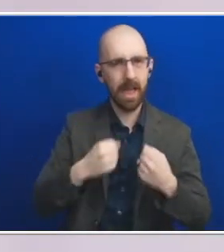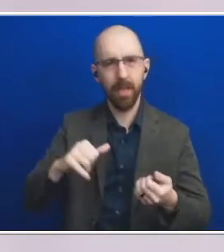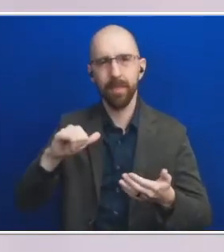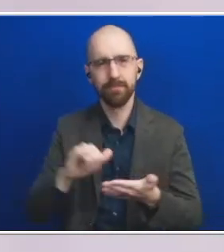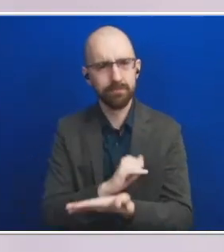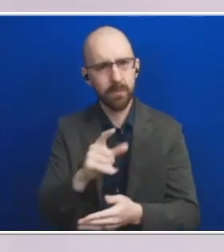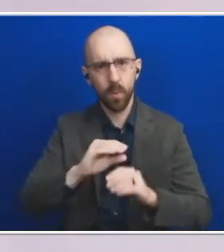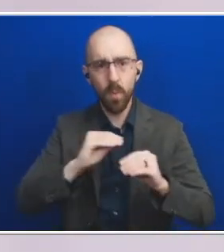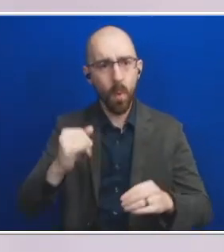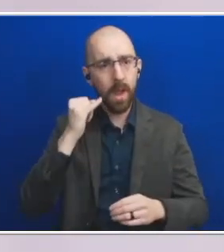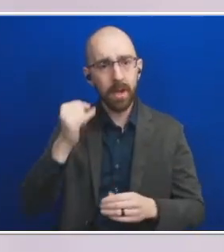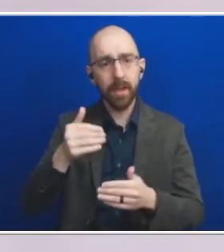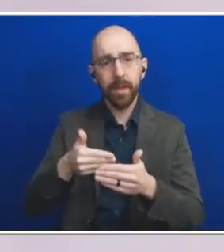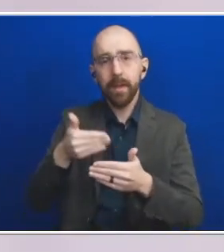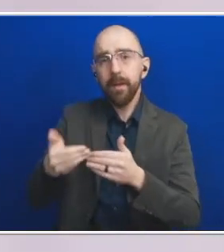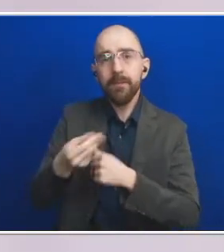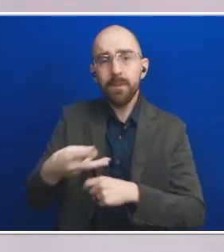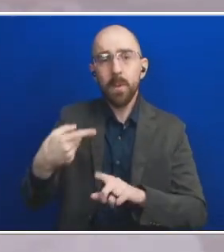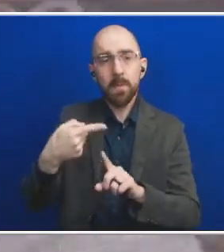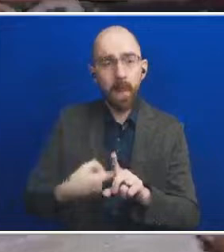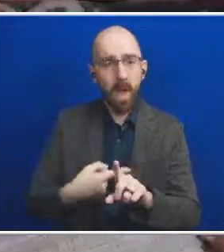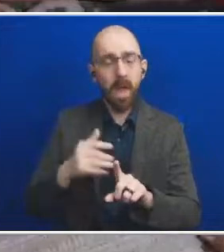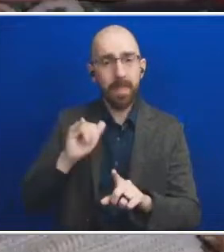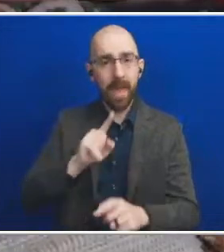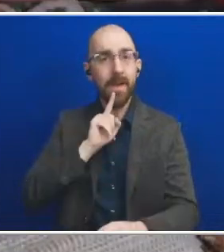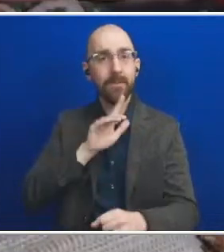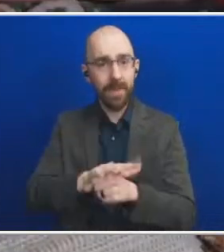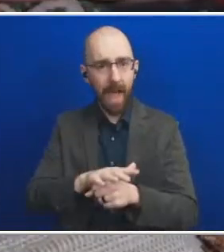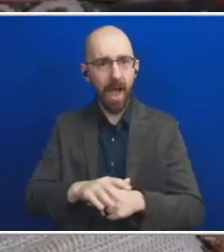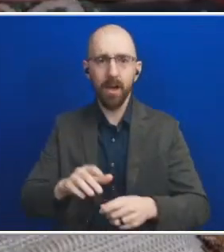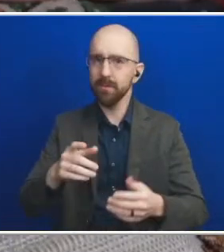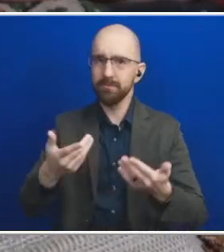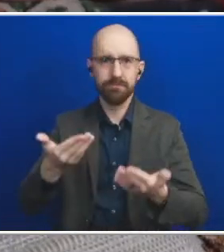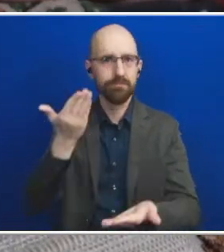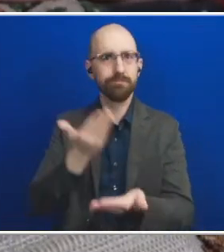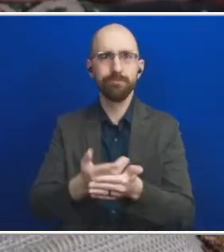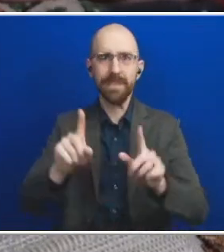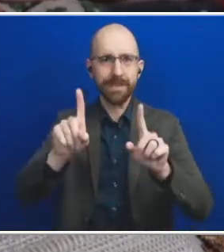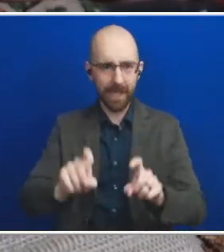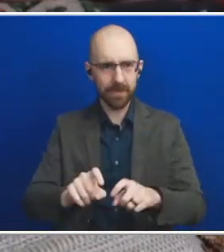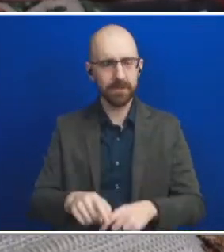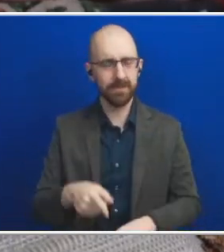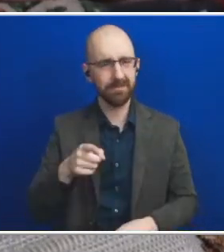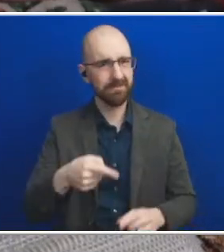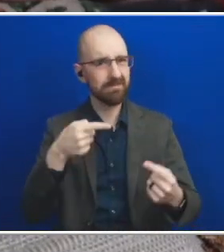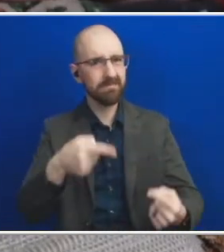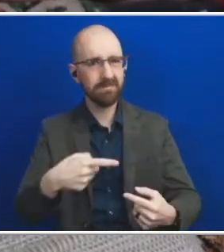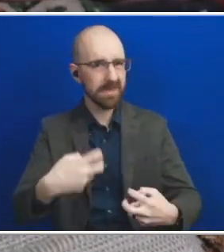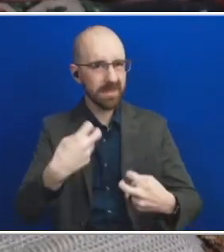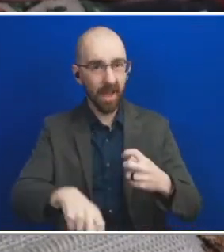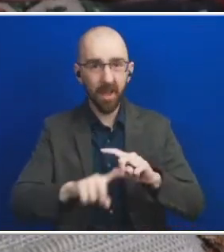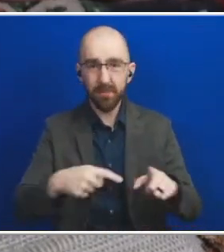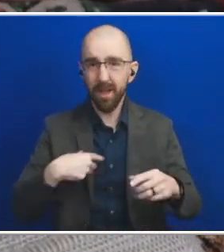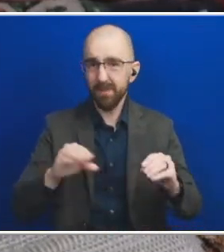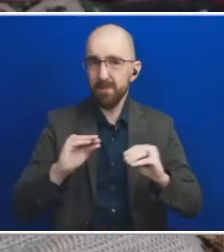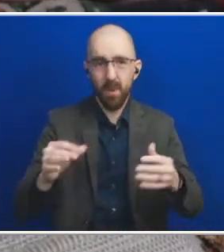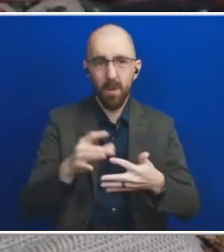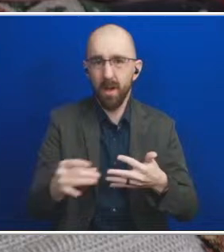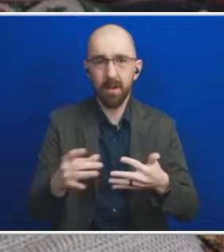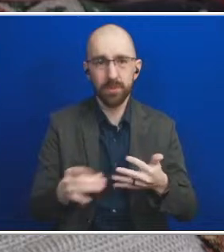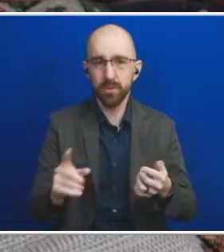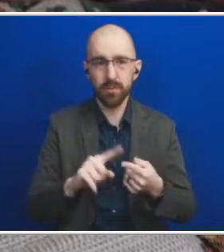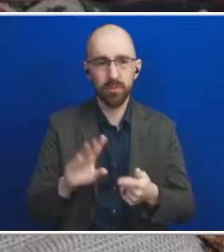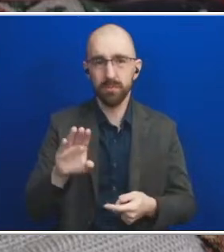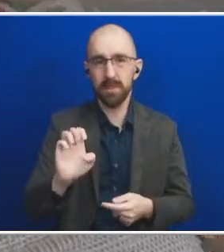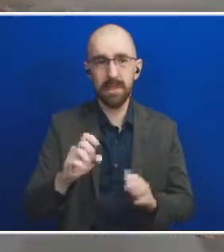months, they would put that vow to the test. It's been extremely difficult, but I don't have any other option to be negative and not